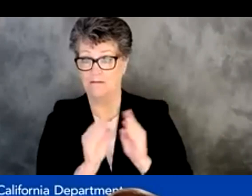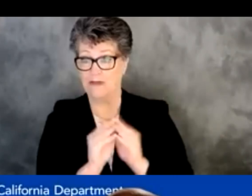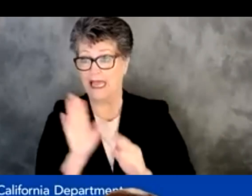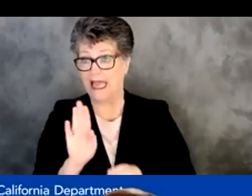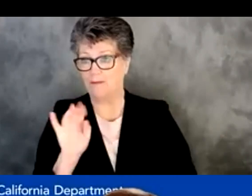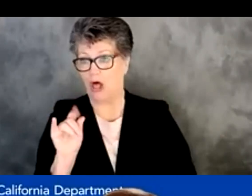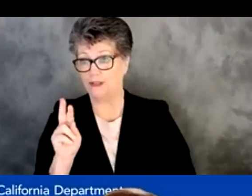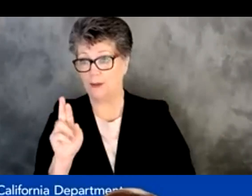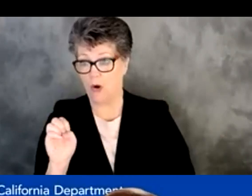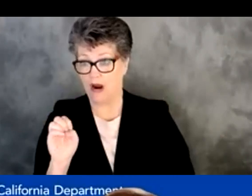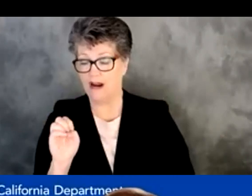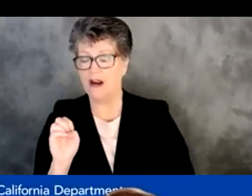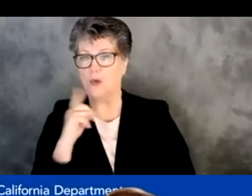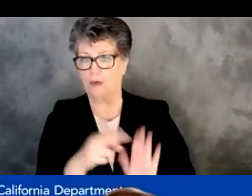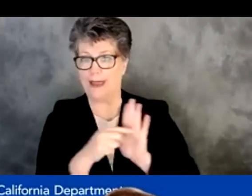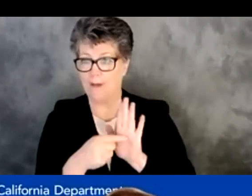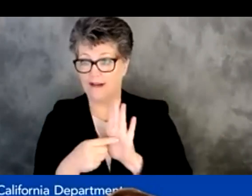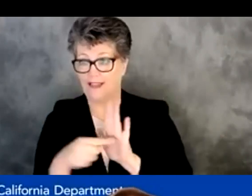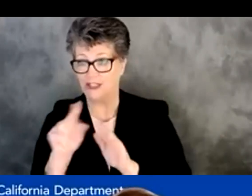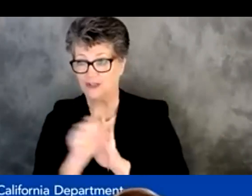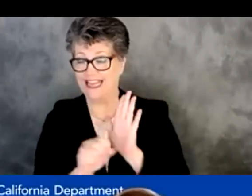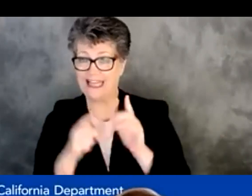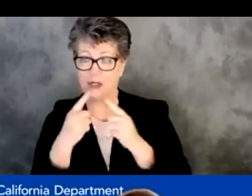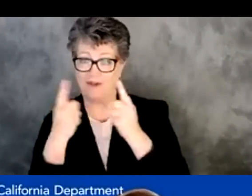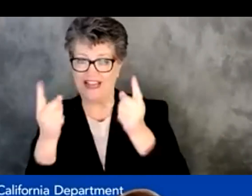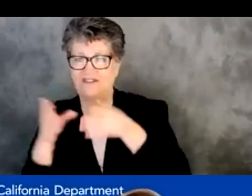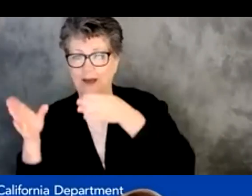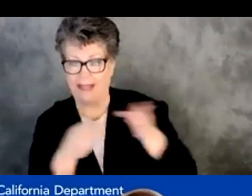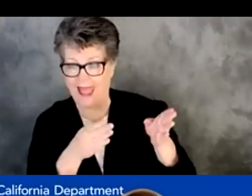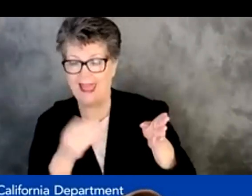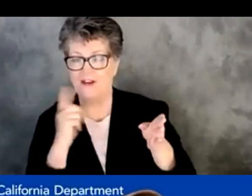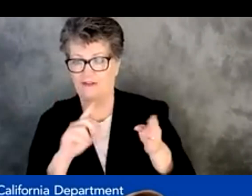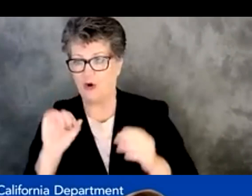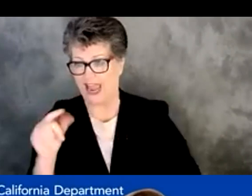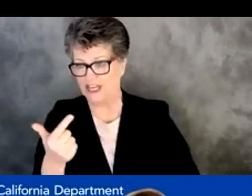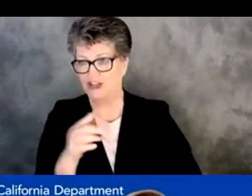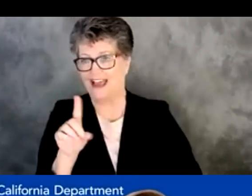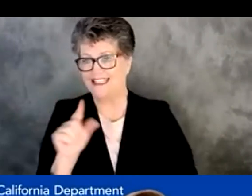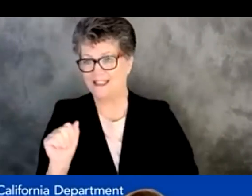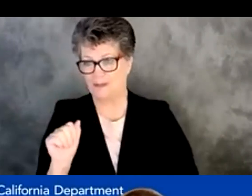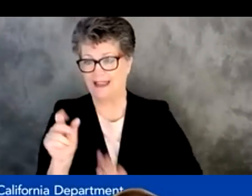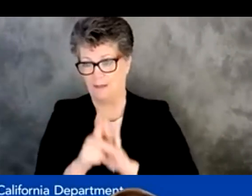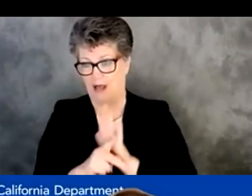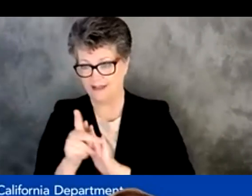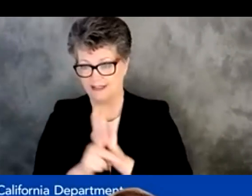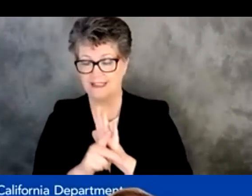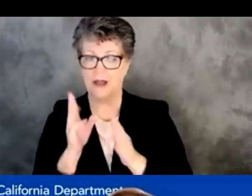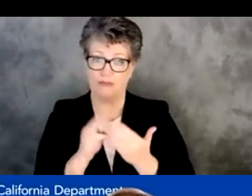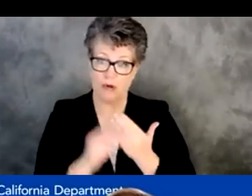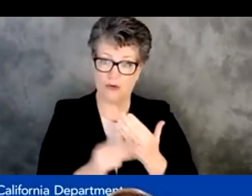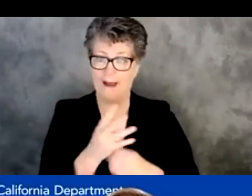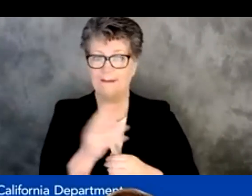we'll be modeling to other states how to effectively plan for aging and disability policies, programs,